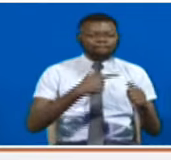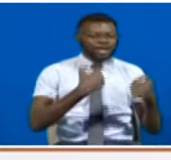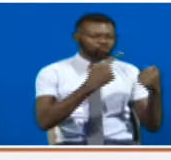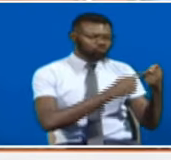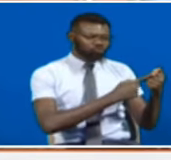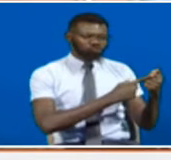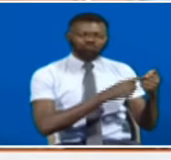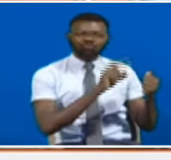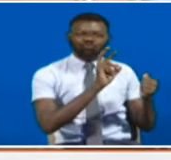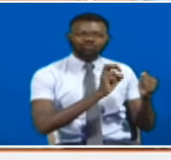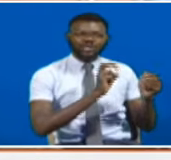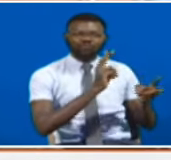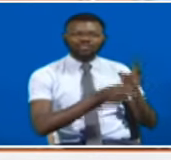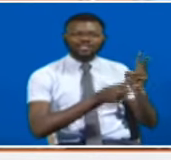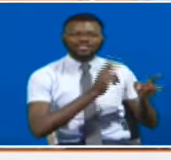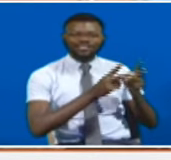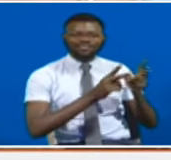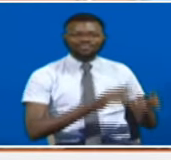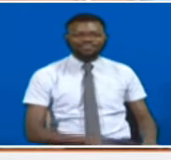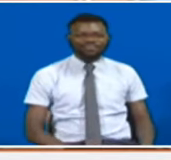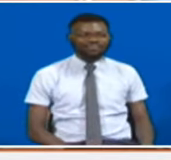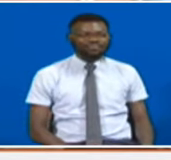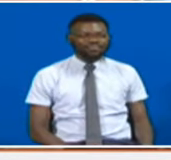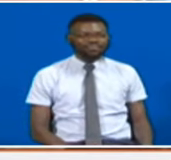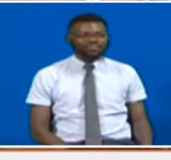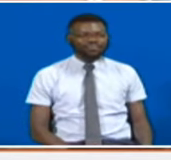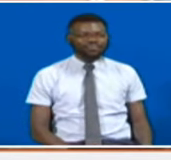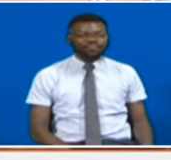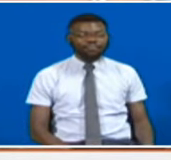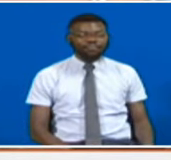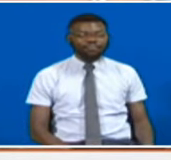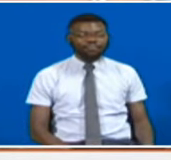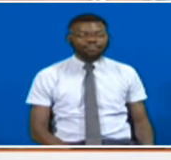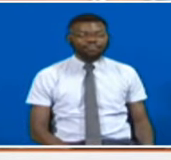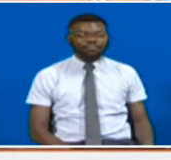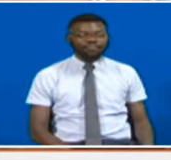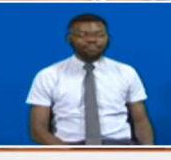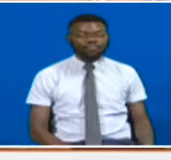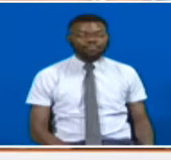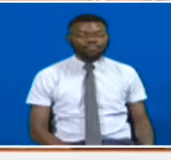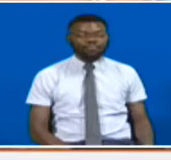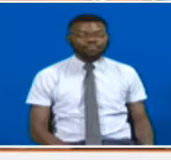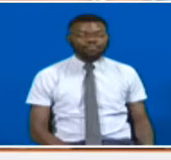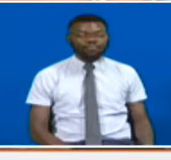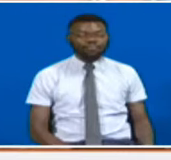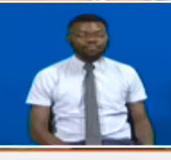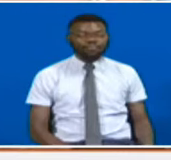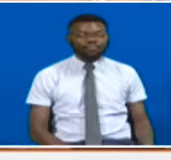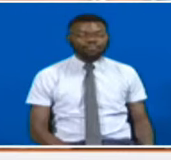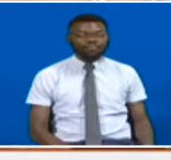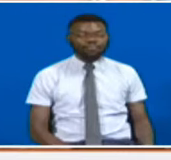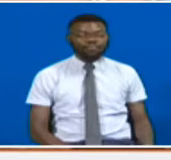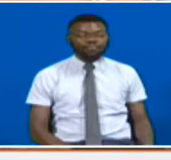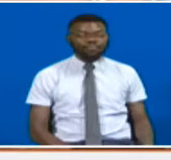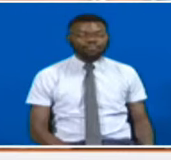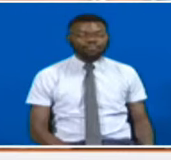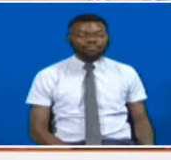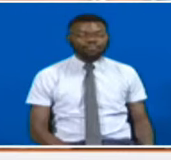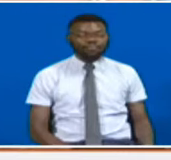June 2022. Arriving in the country. But questions abound as to